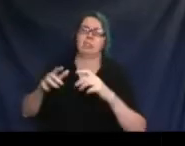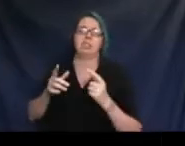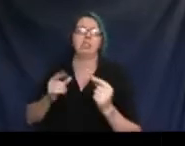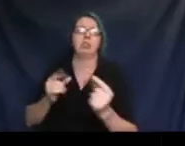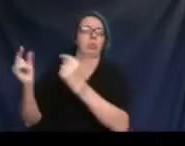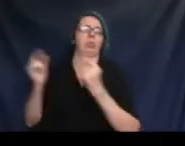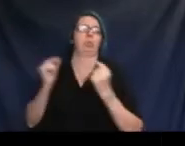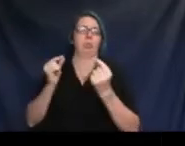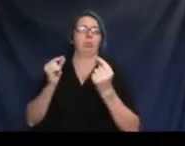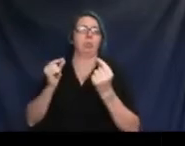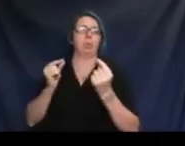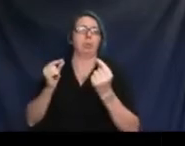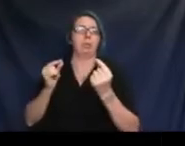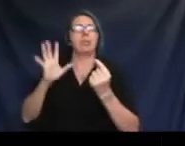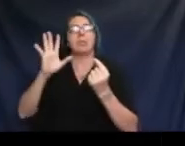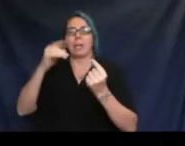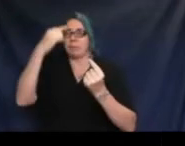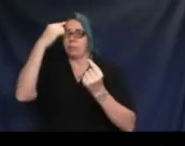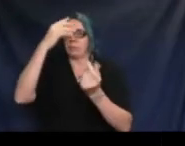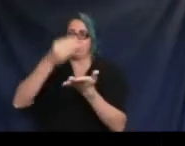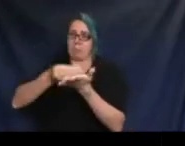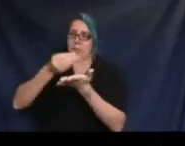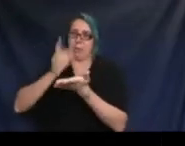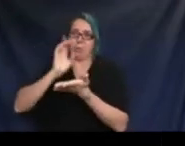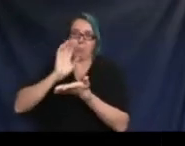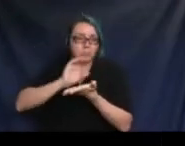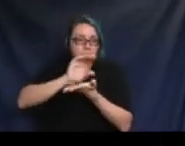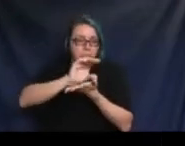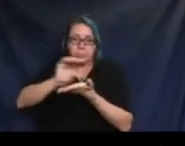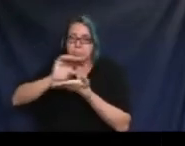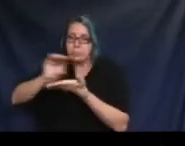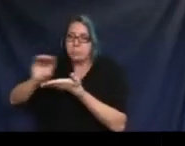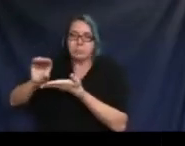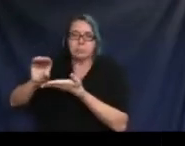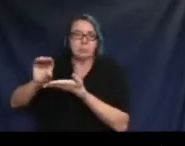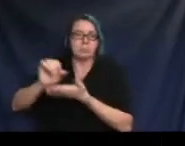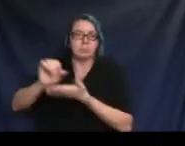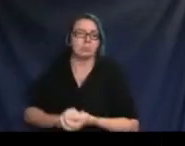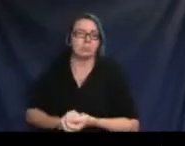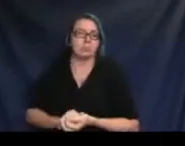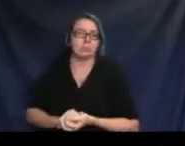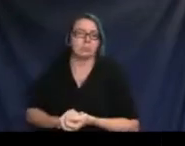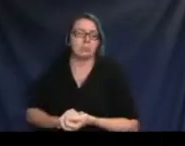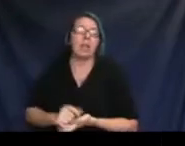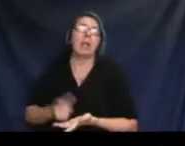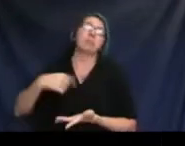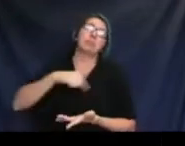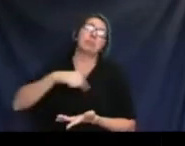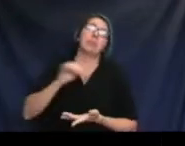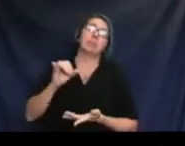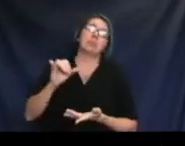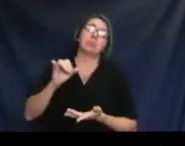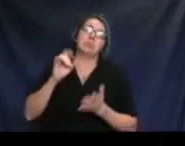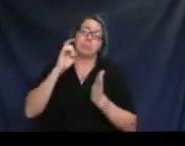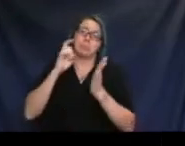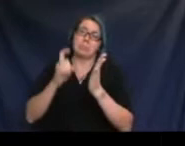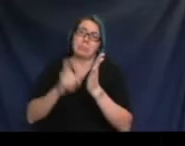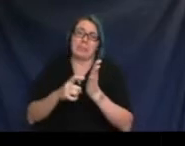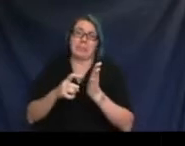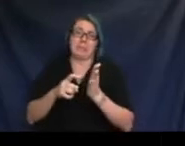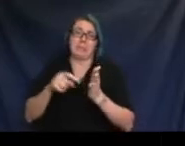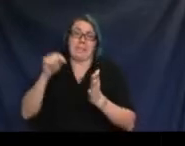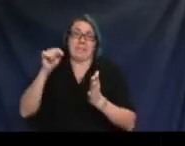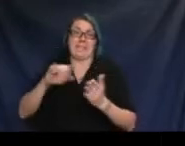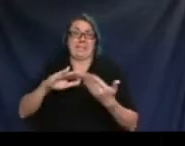people to be able to do that. Recognizing that, as I said, there is a tremendous amount of talent in the